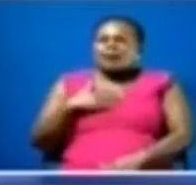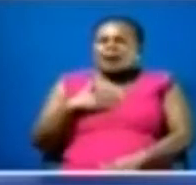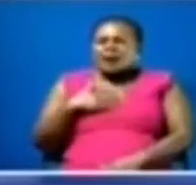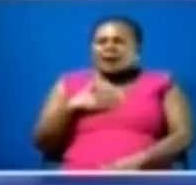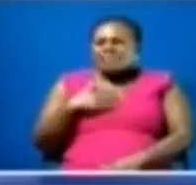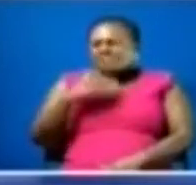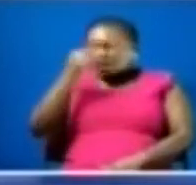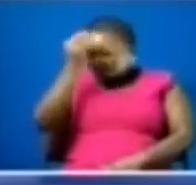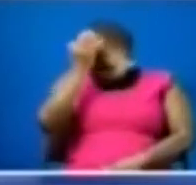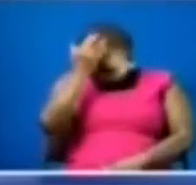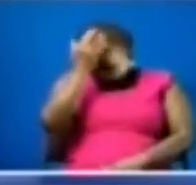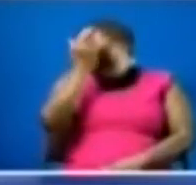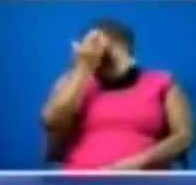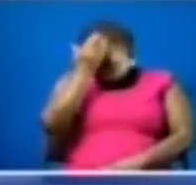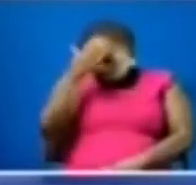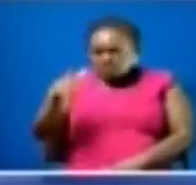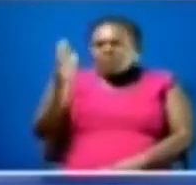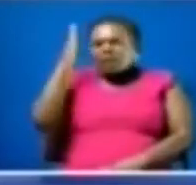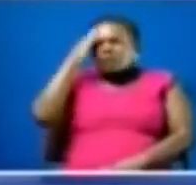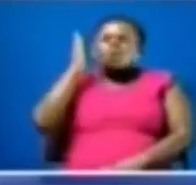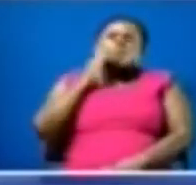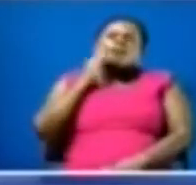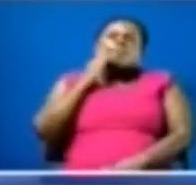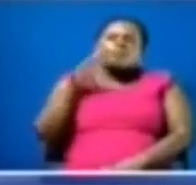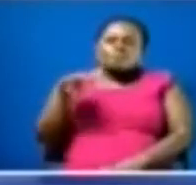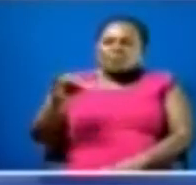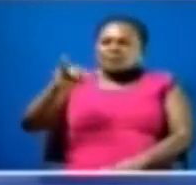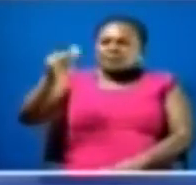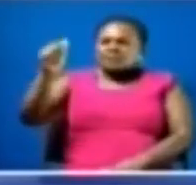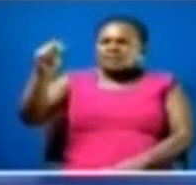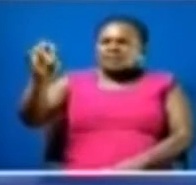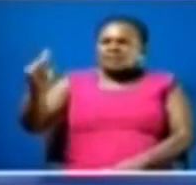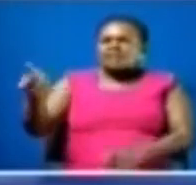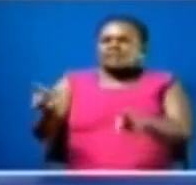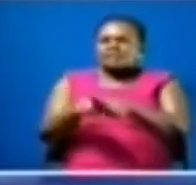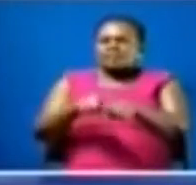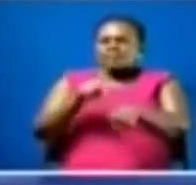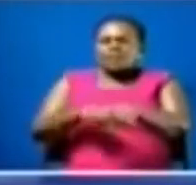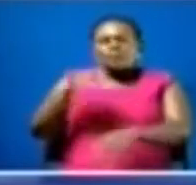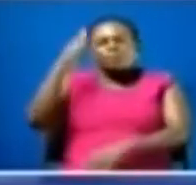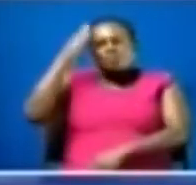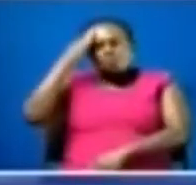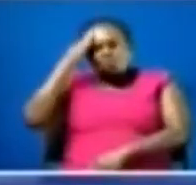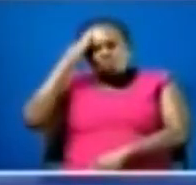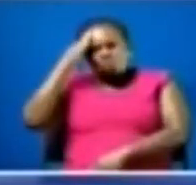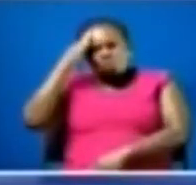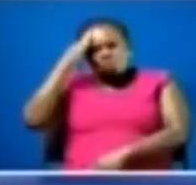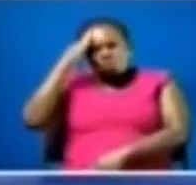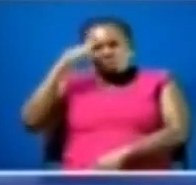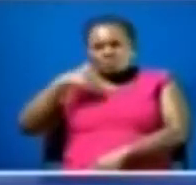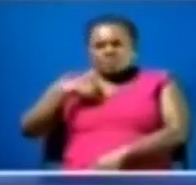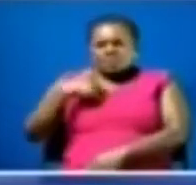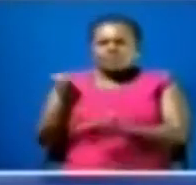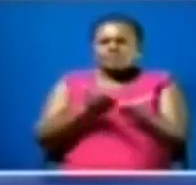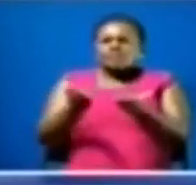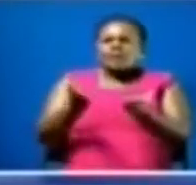earth. They know that our mom is Janet Otieno, right, yes. Exactly. But at the same time, they know that it's I'm doing God's